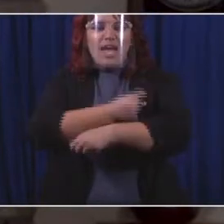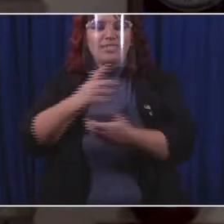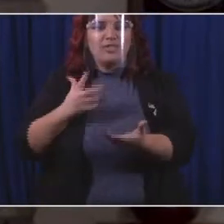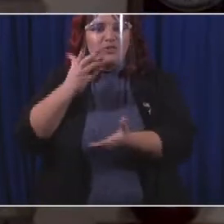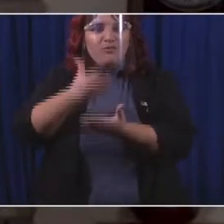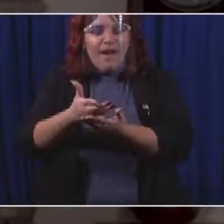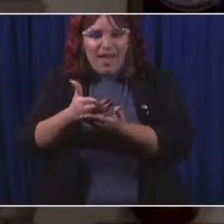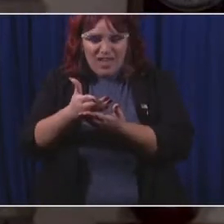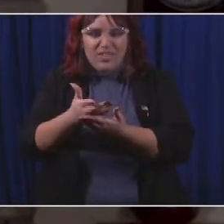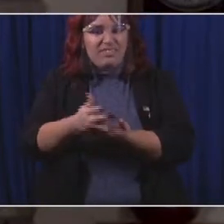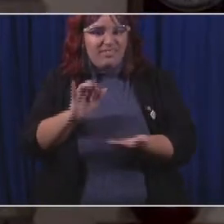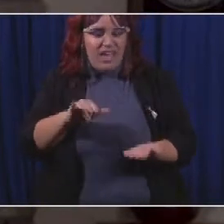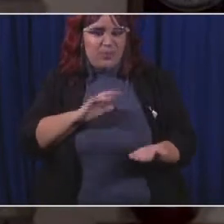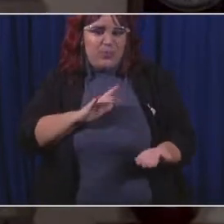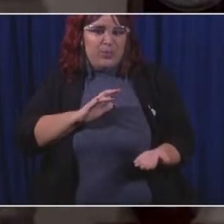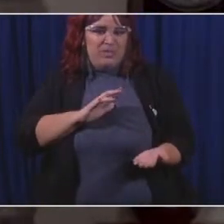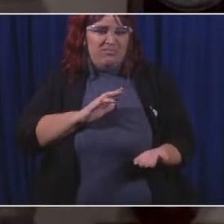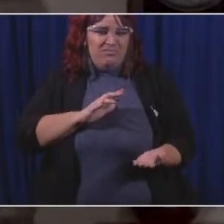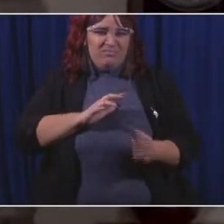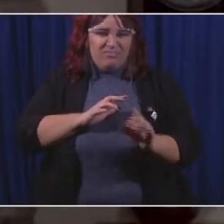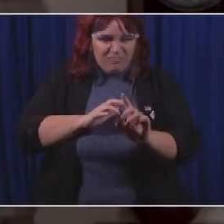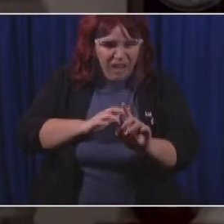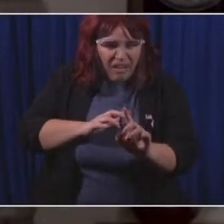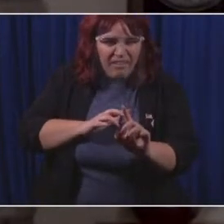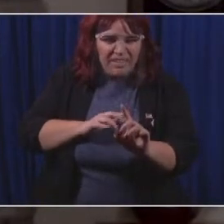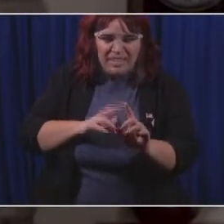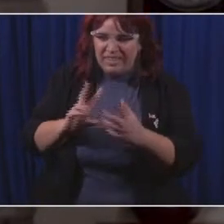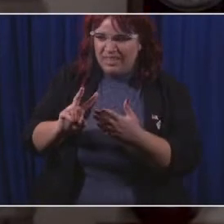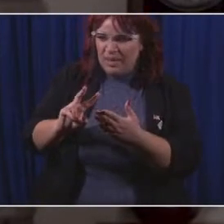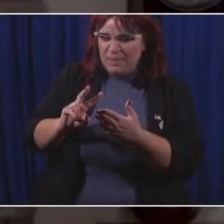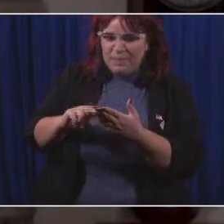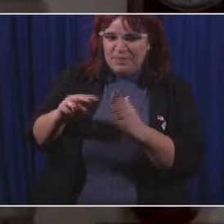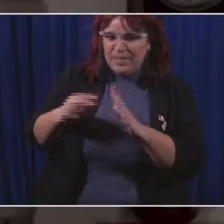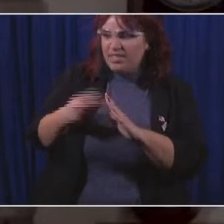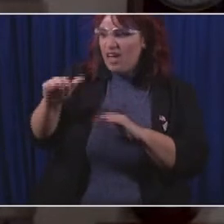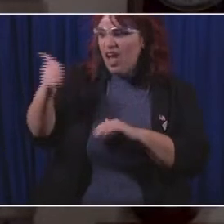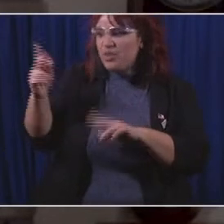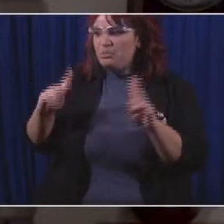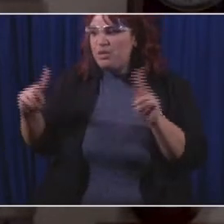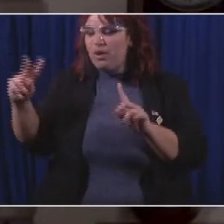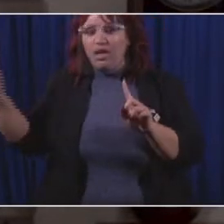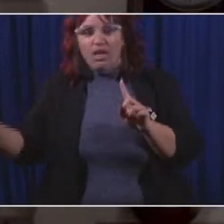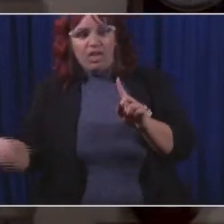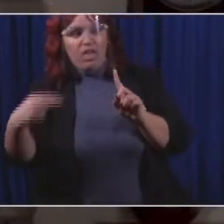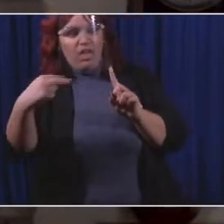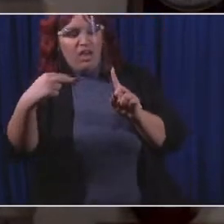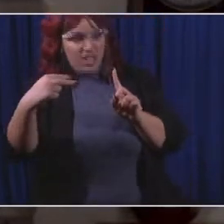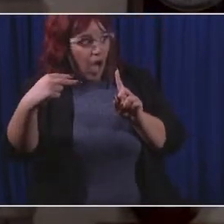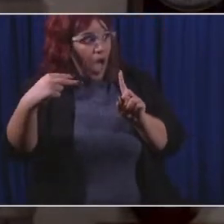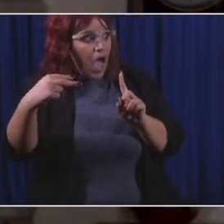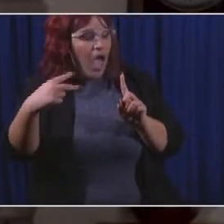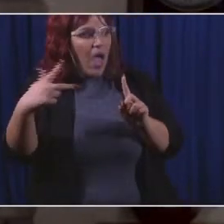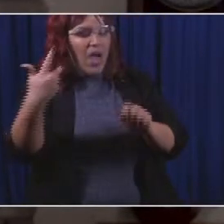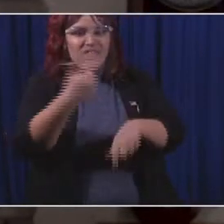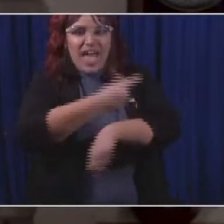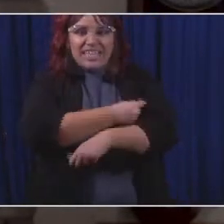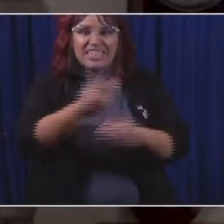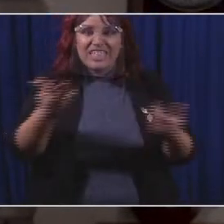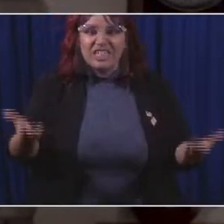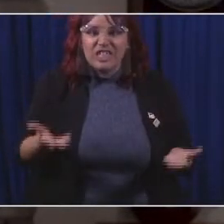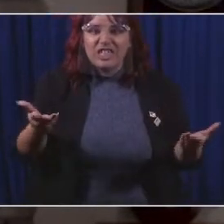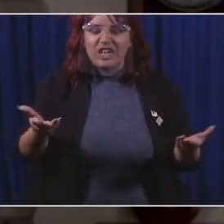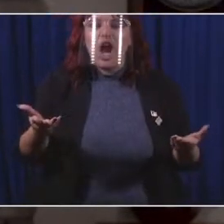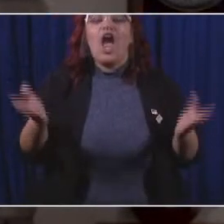advancement. You've got to be worried that the general public will see this as oh, well, I'm going to get my vaccine in the